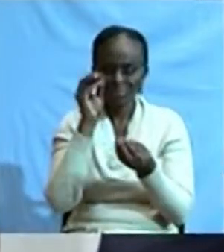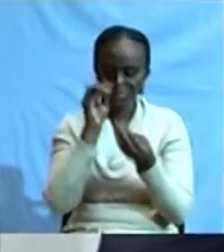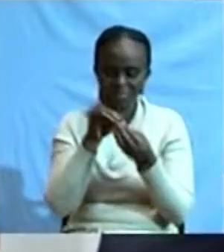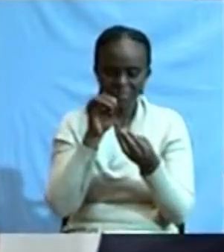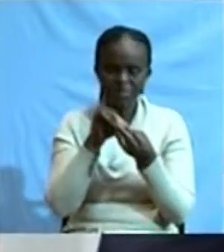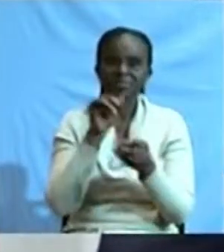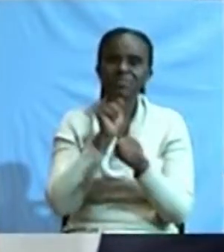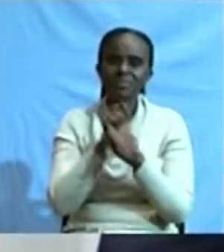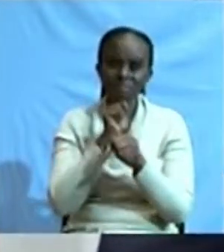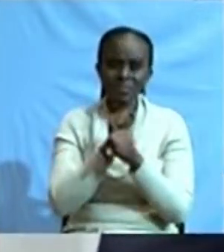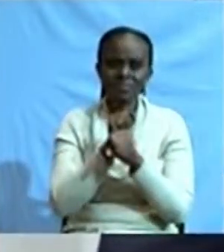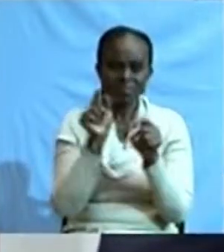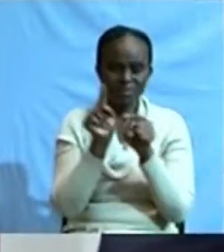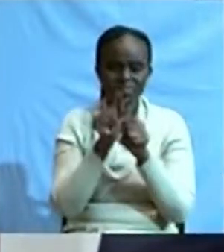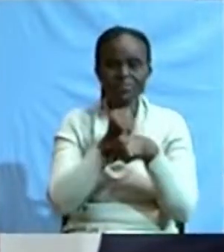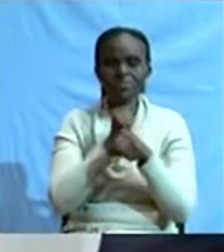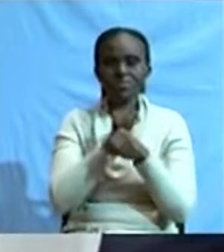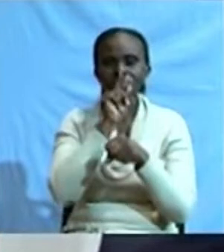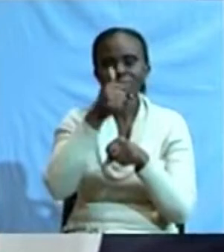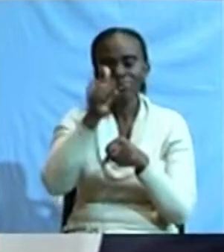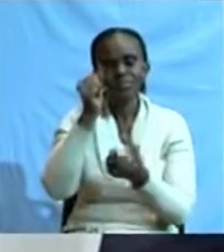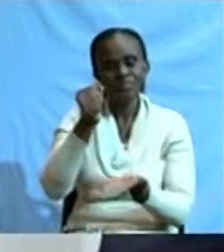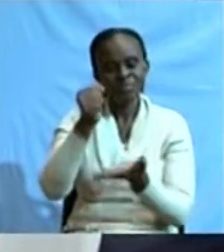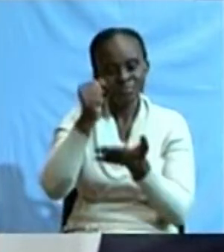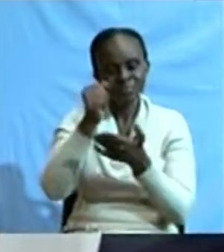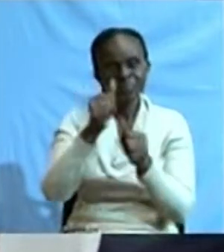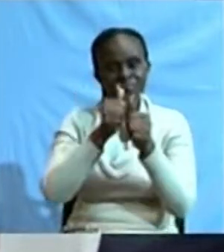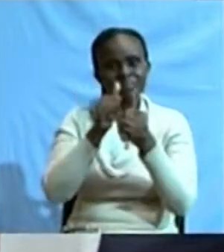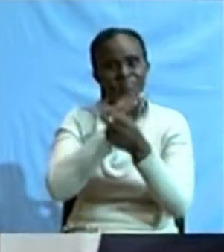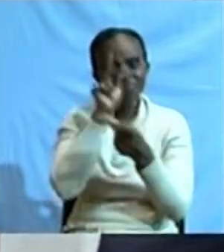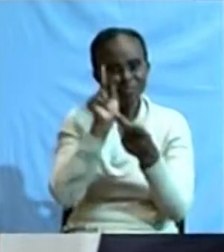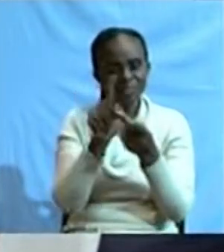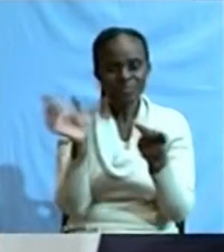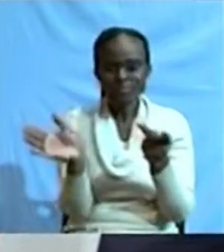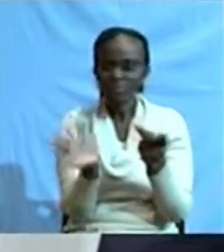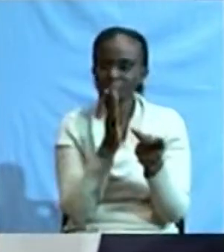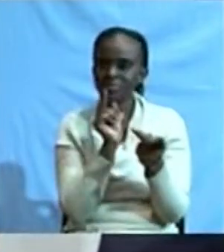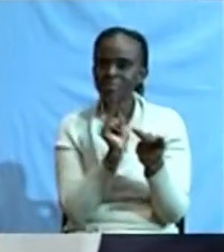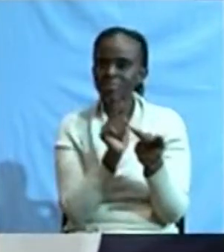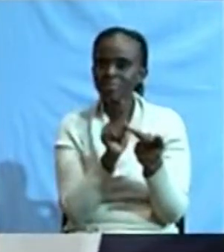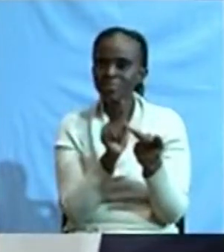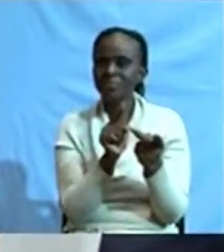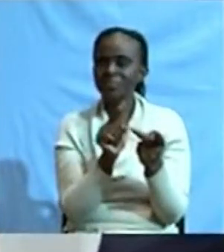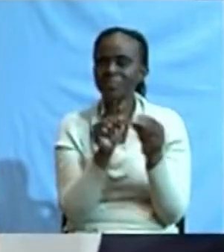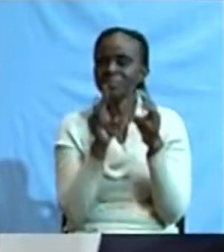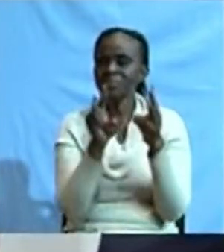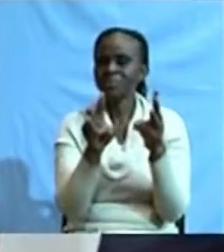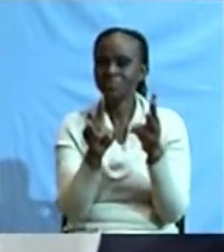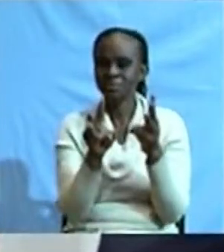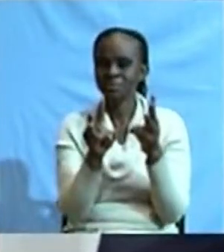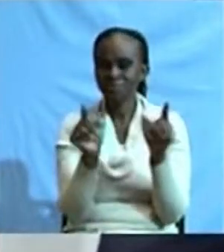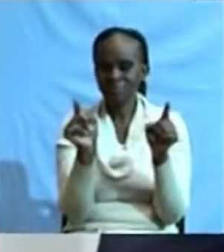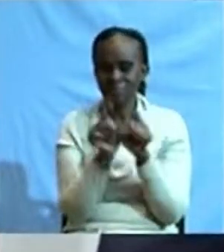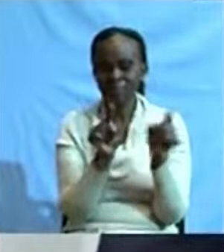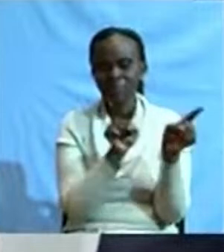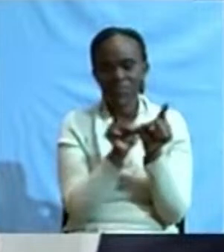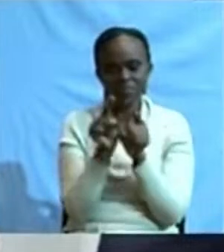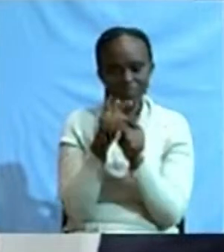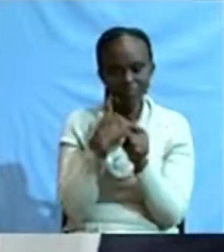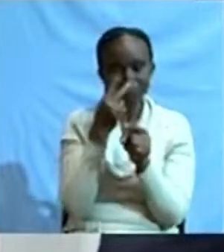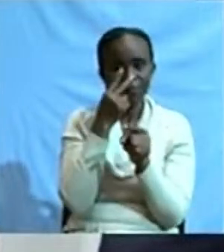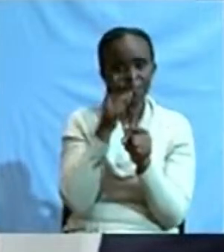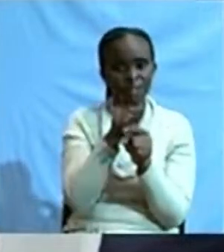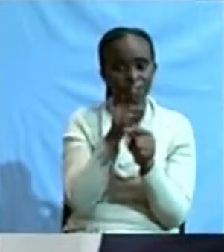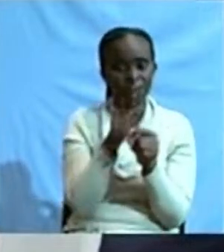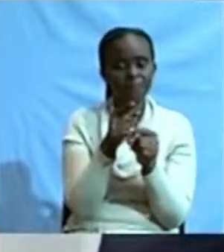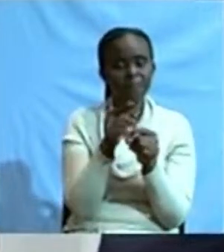effort and make sure that you budget according to your capacity. And then I've also seen that